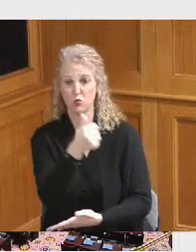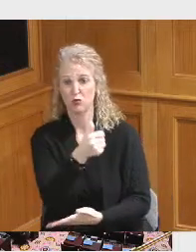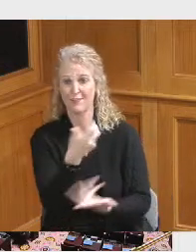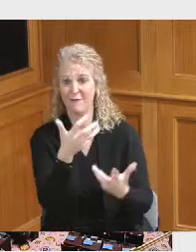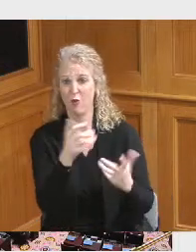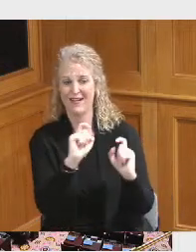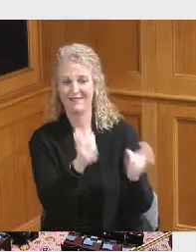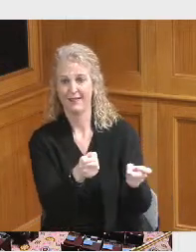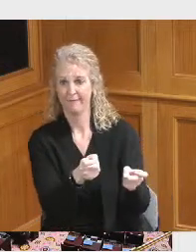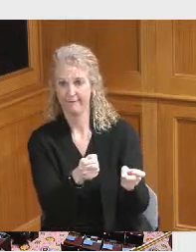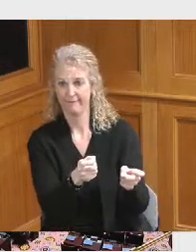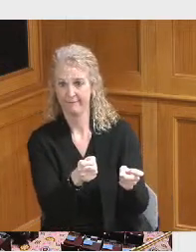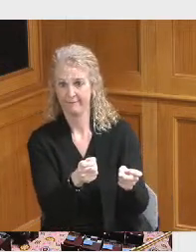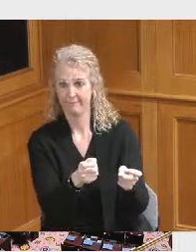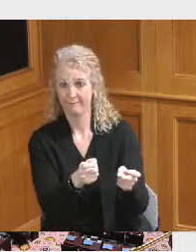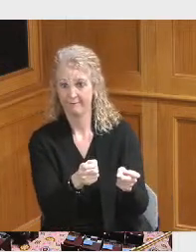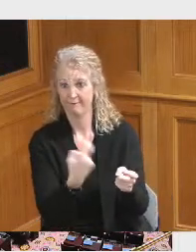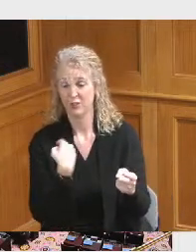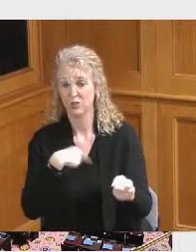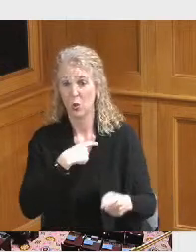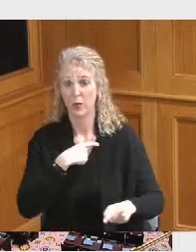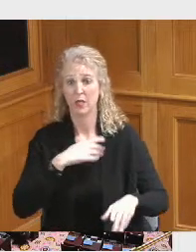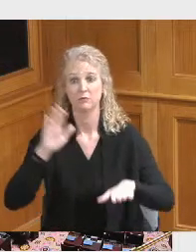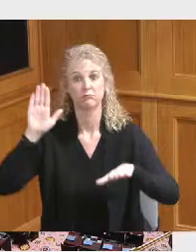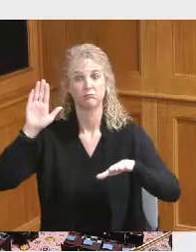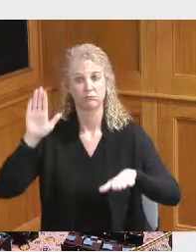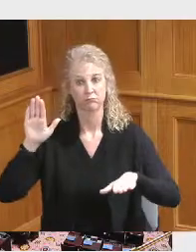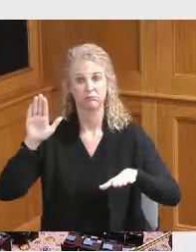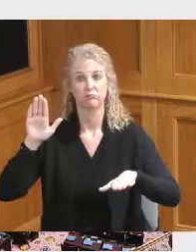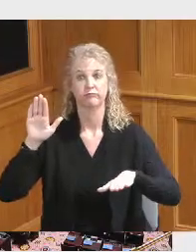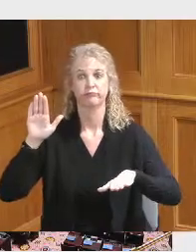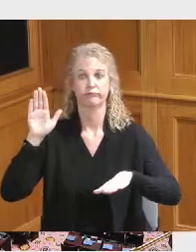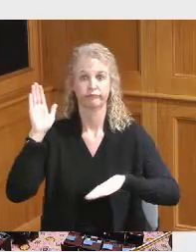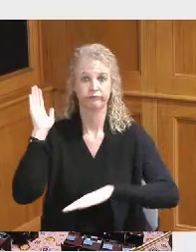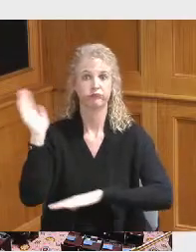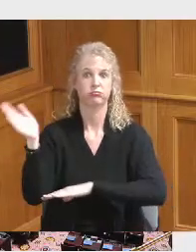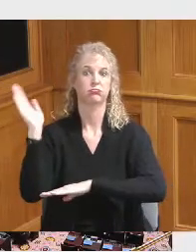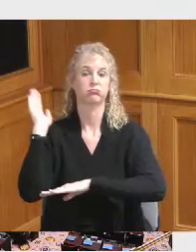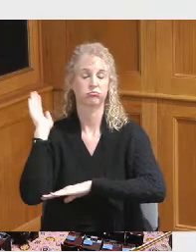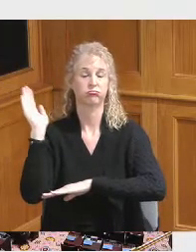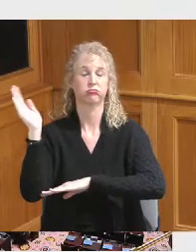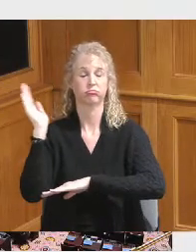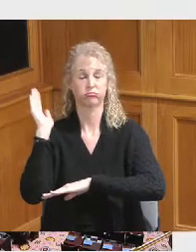donors. So we gave proponent testimony up in Columbus and helped